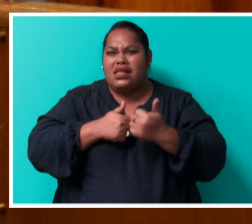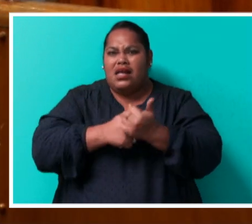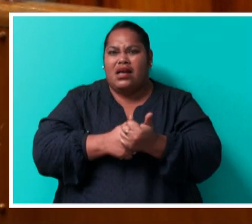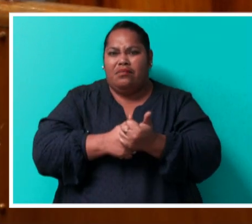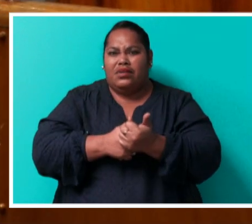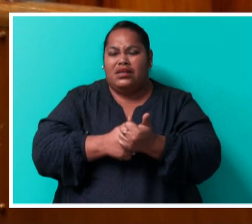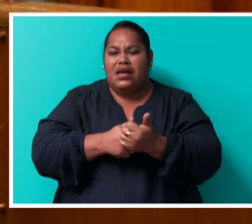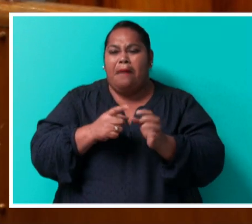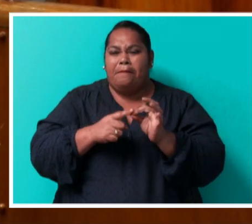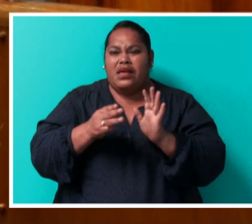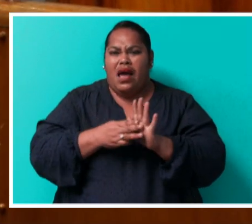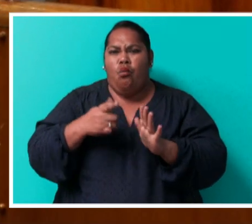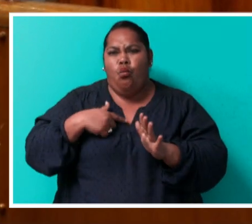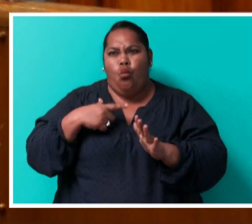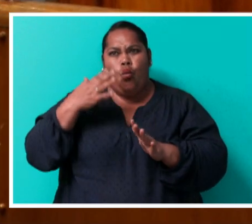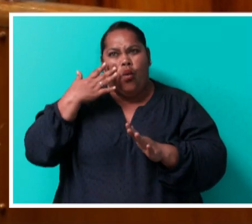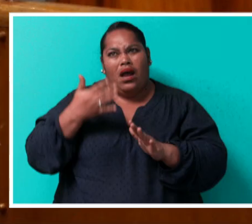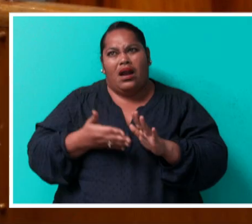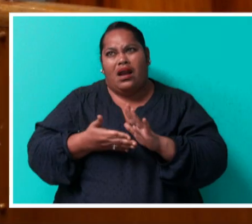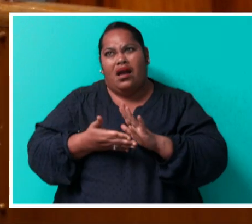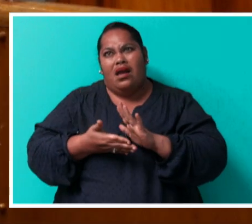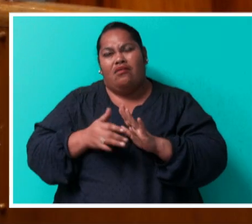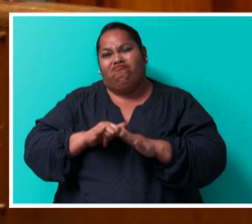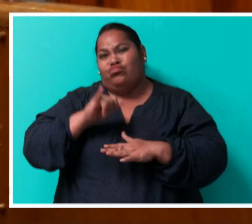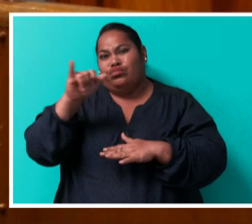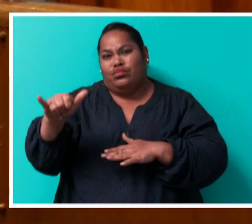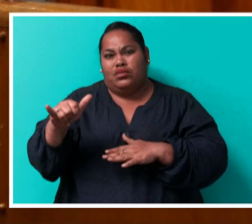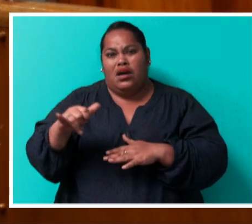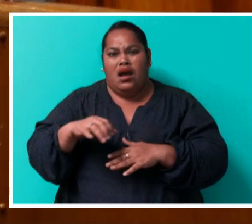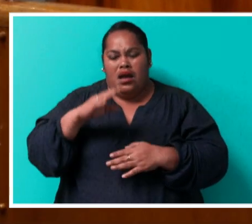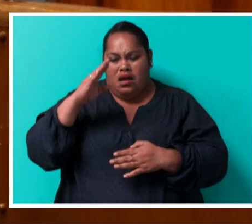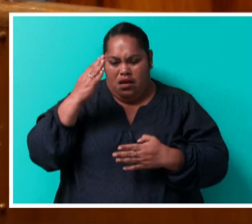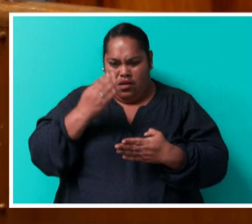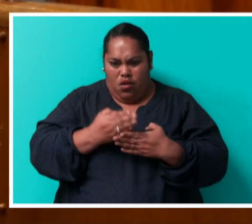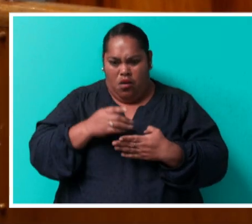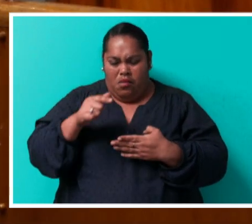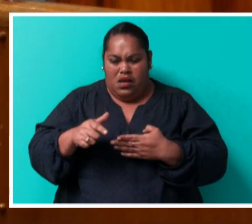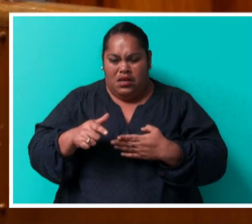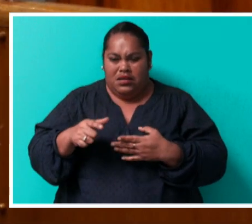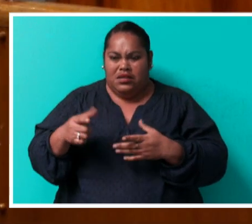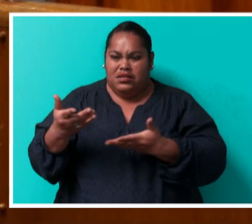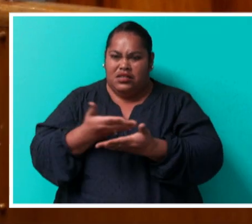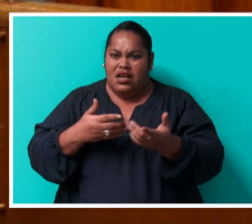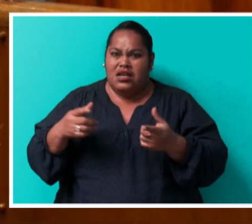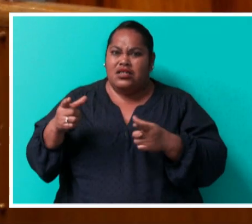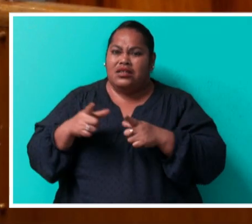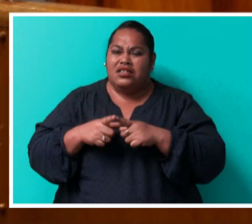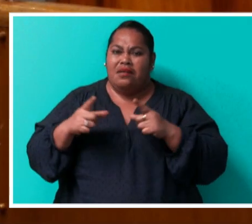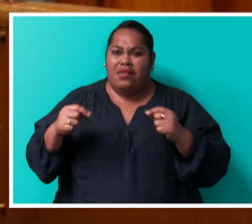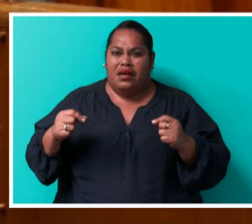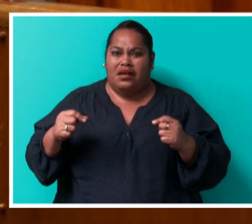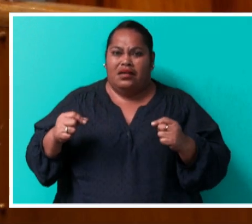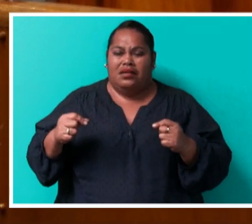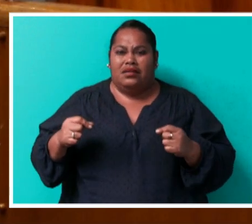away. I was hoping that certain discussions in Japan would necessitate